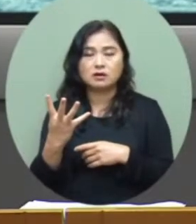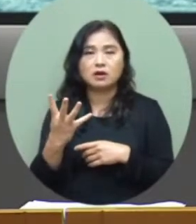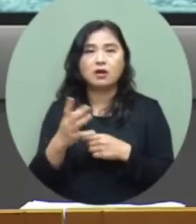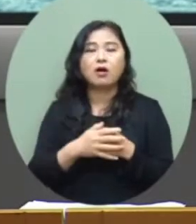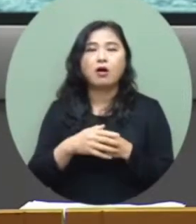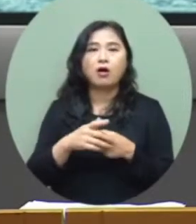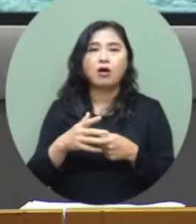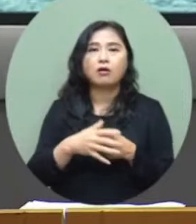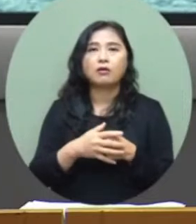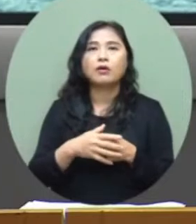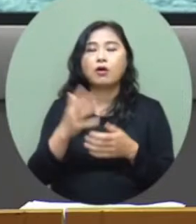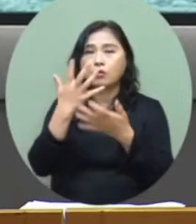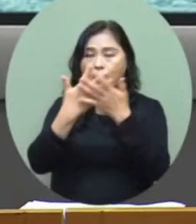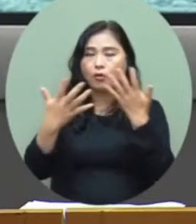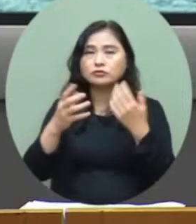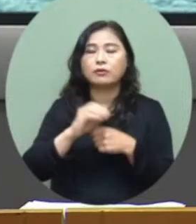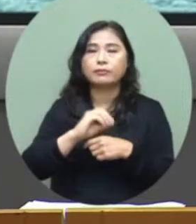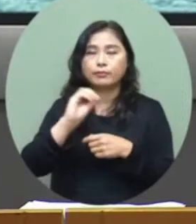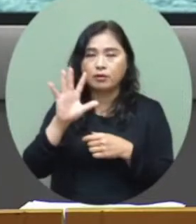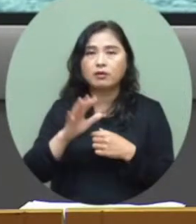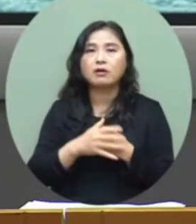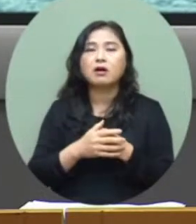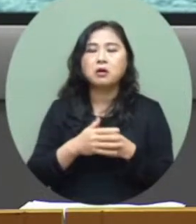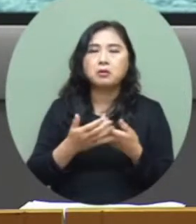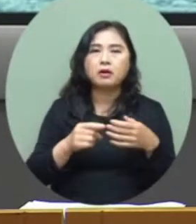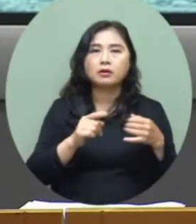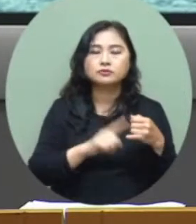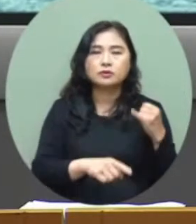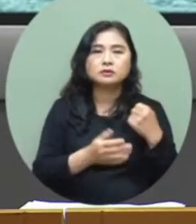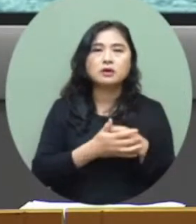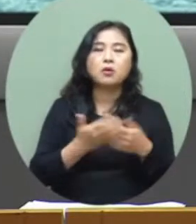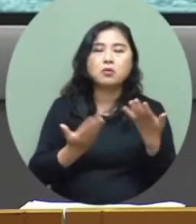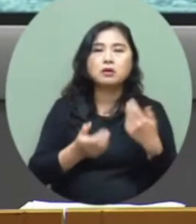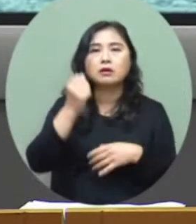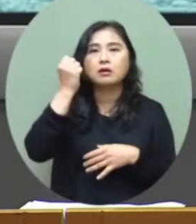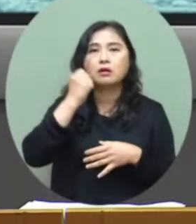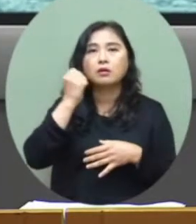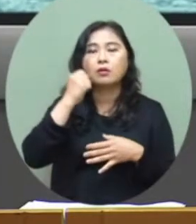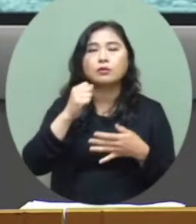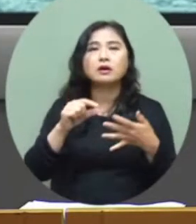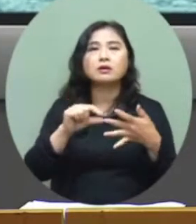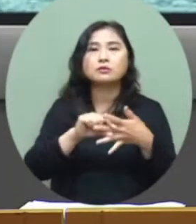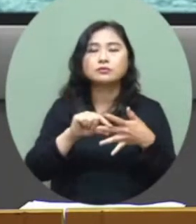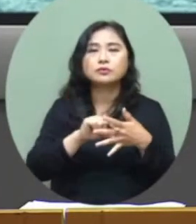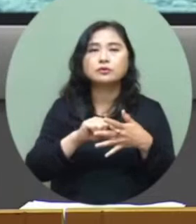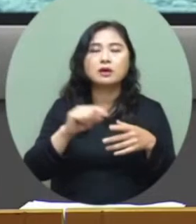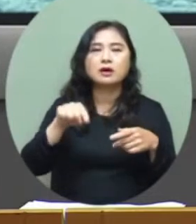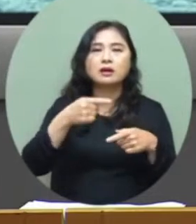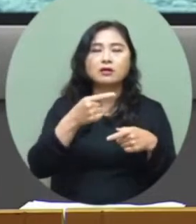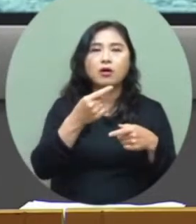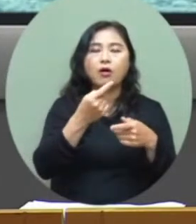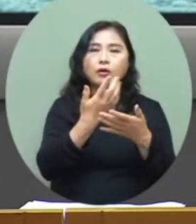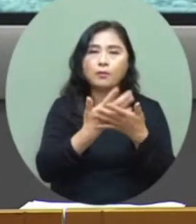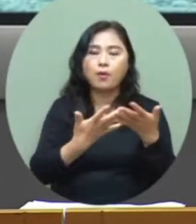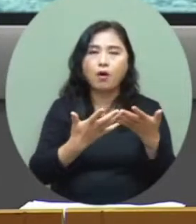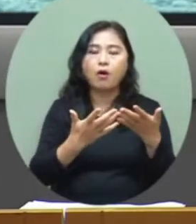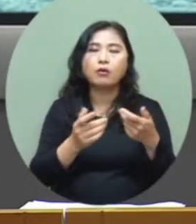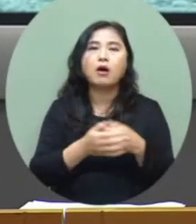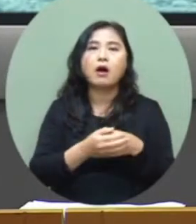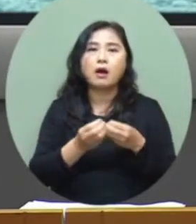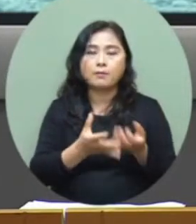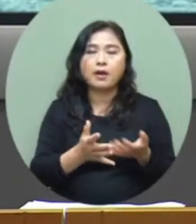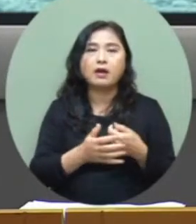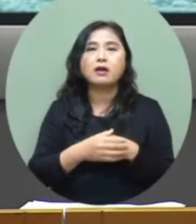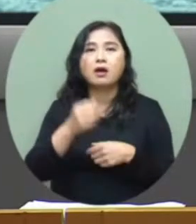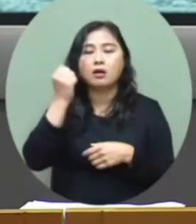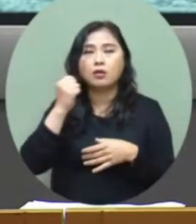538 cases, 494 reported their positive test results online. And of course, some of the care homes would also be able to